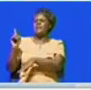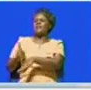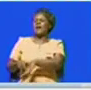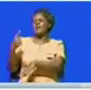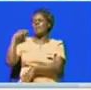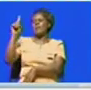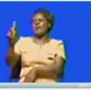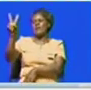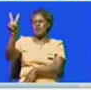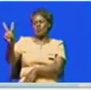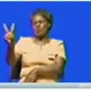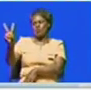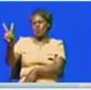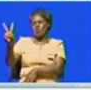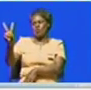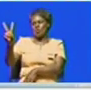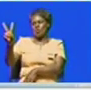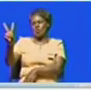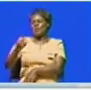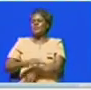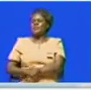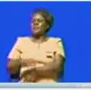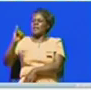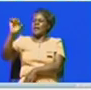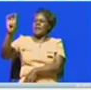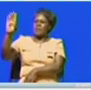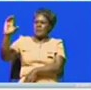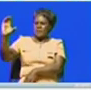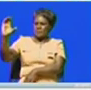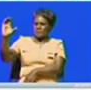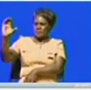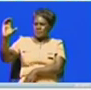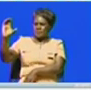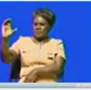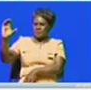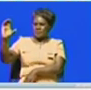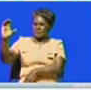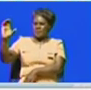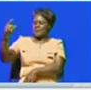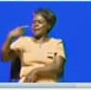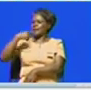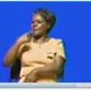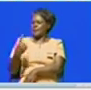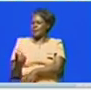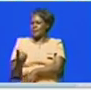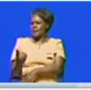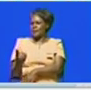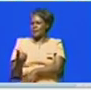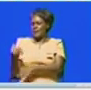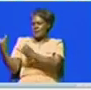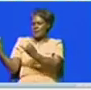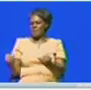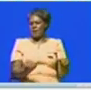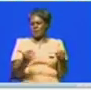That's number one. Number two, the IEBC has indicated that it will